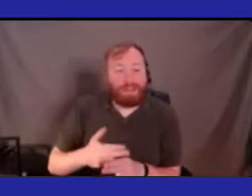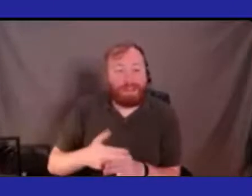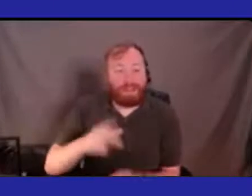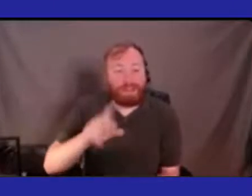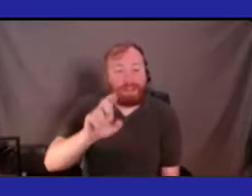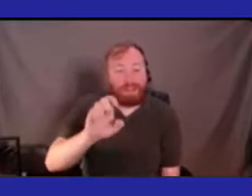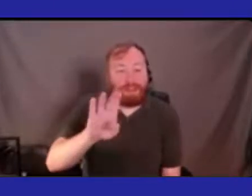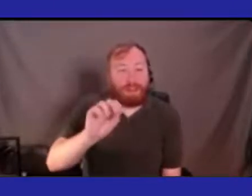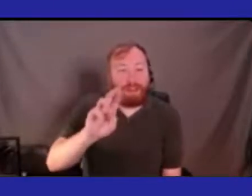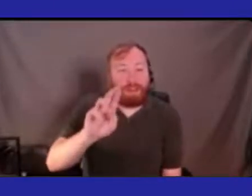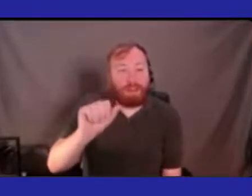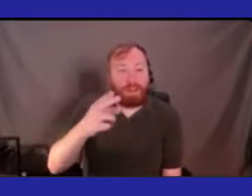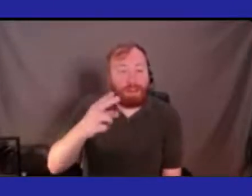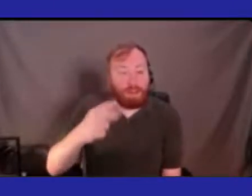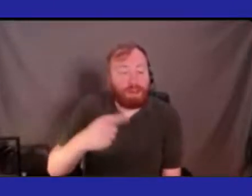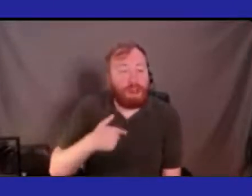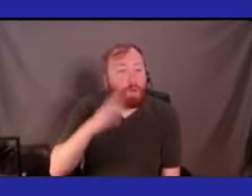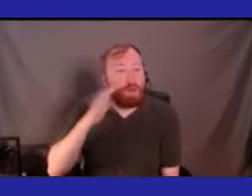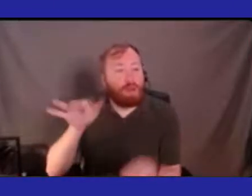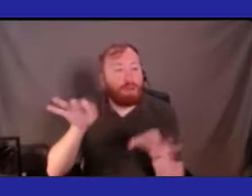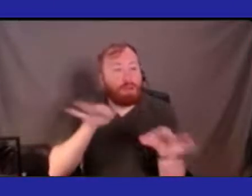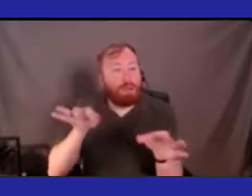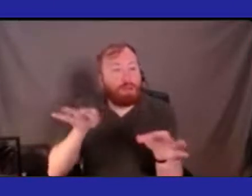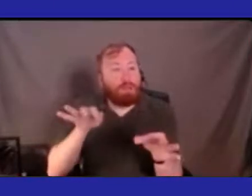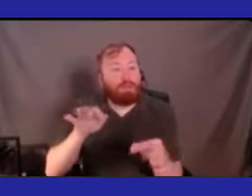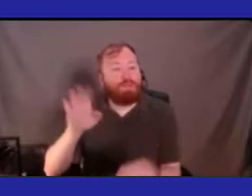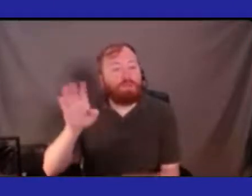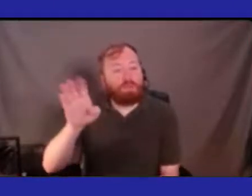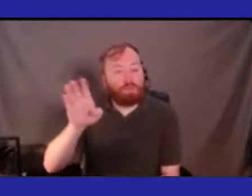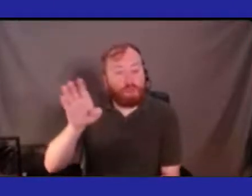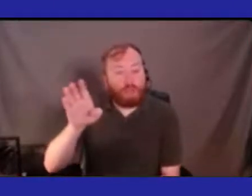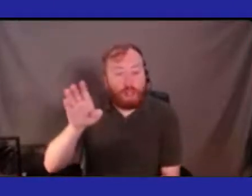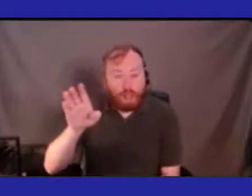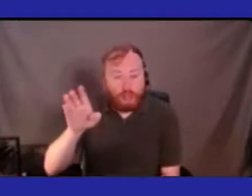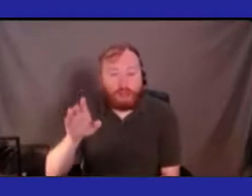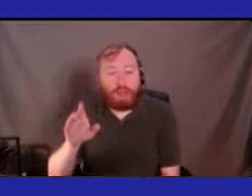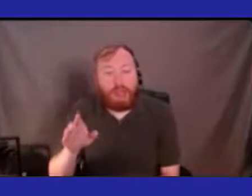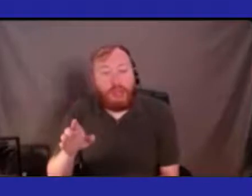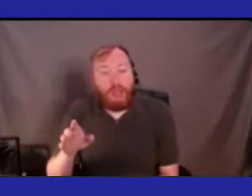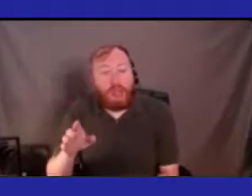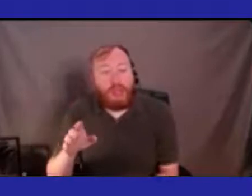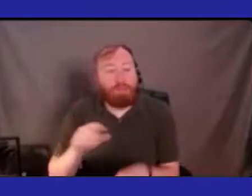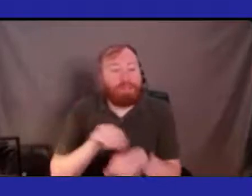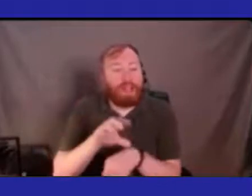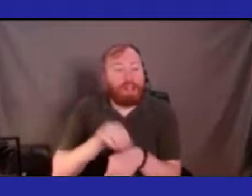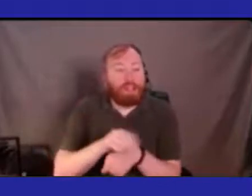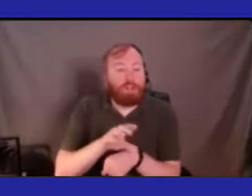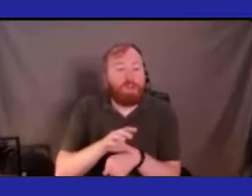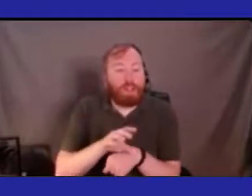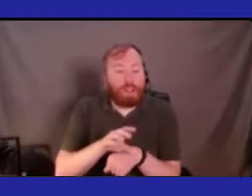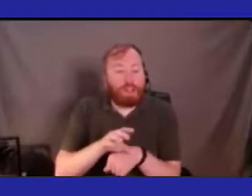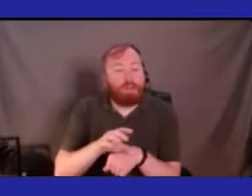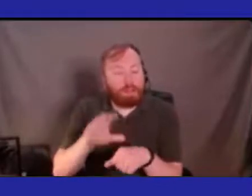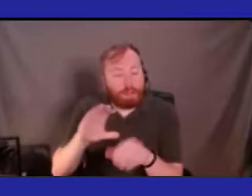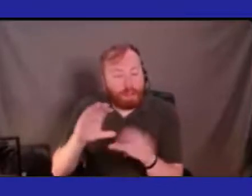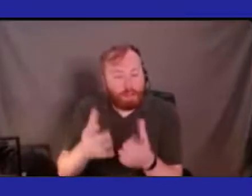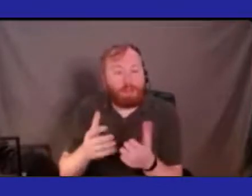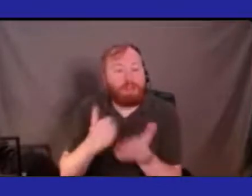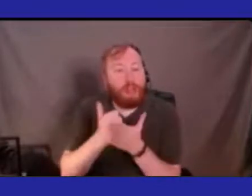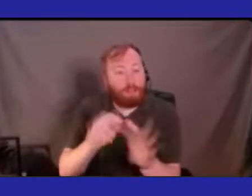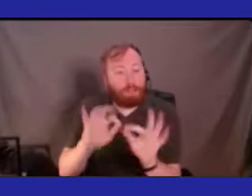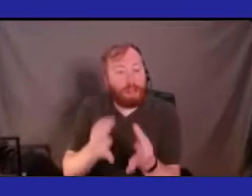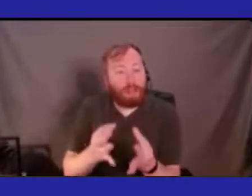I'll explain quickly, the Brooklyn Family Support Service Advisory Council. Our role is to help families who have children with